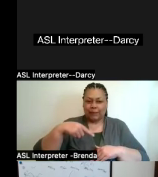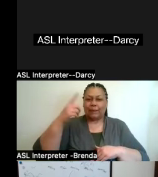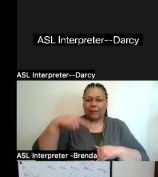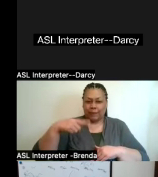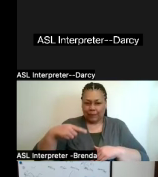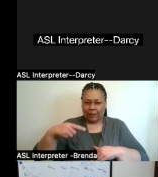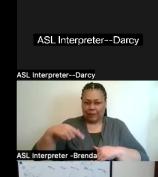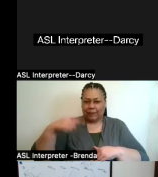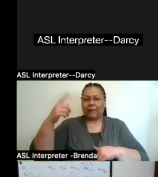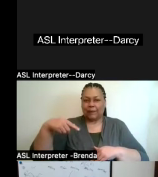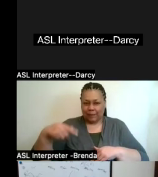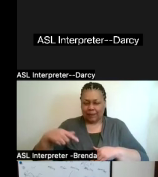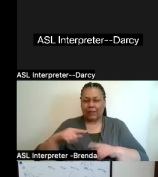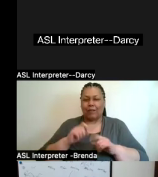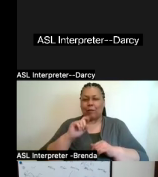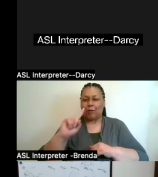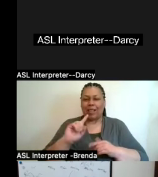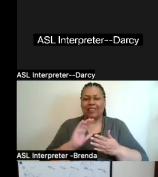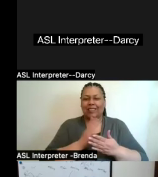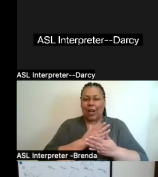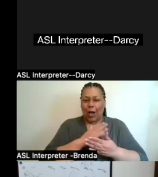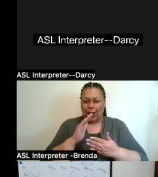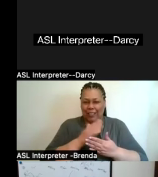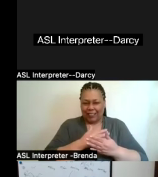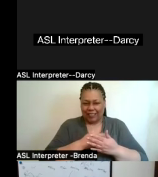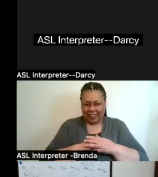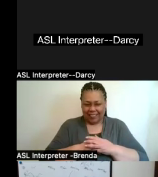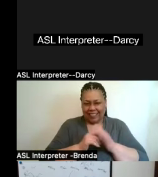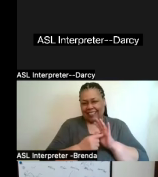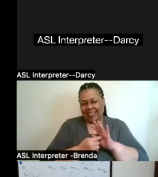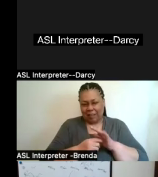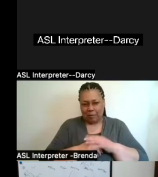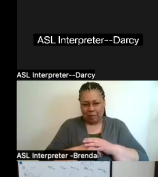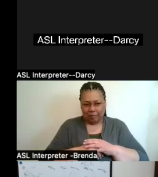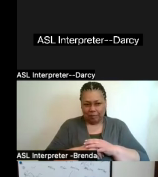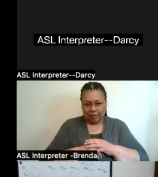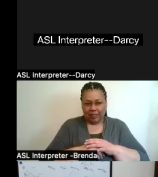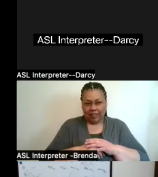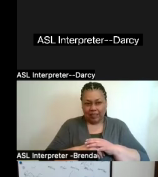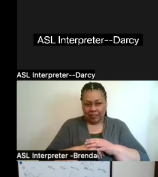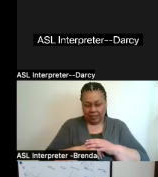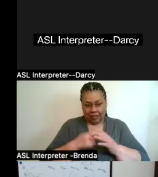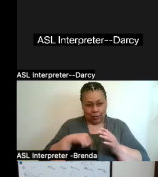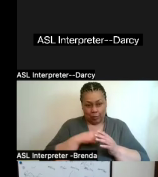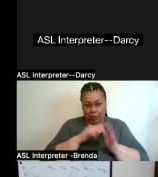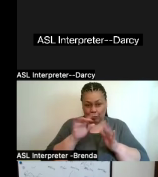song as an example. Yeah, so we recorded